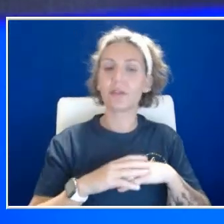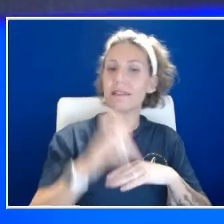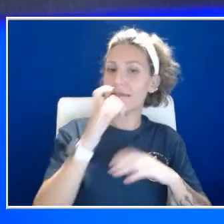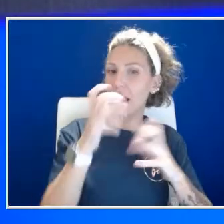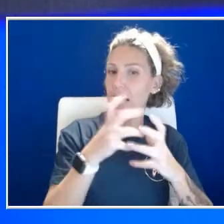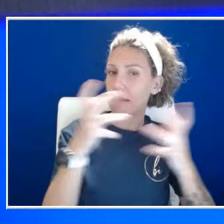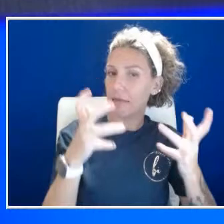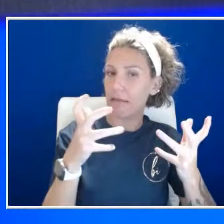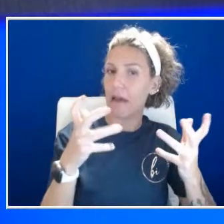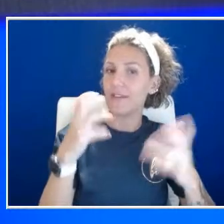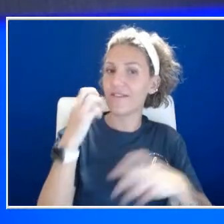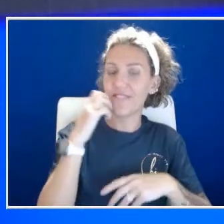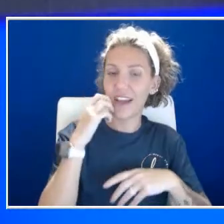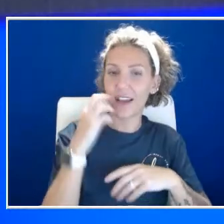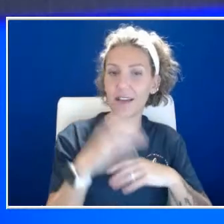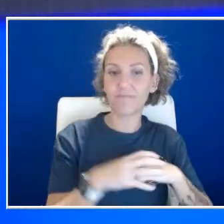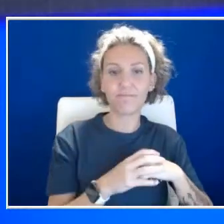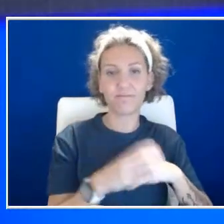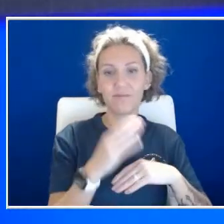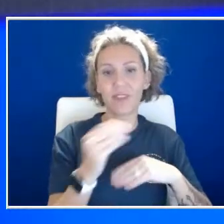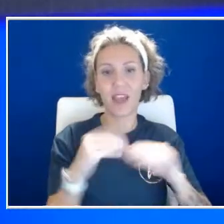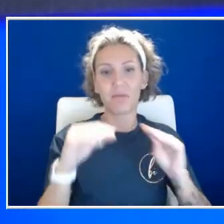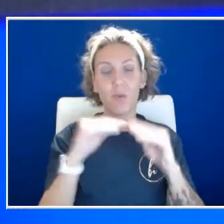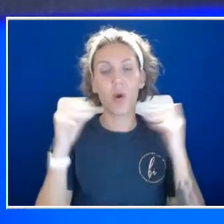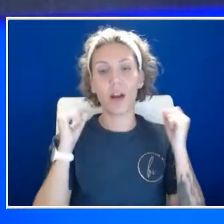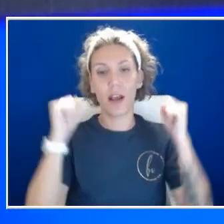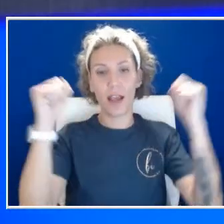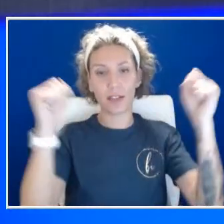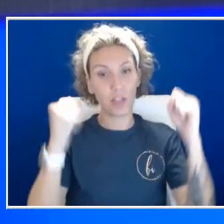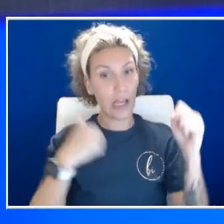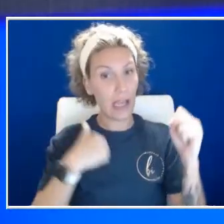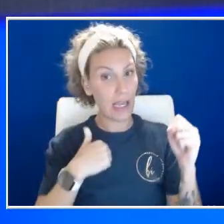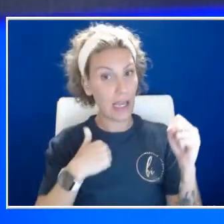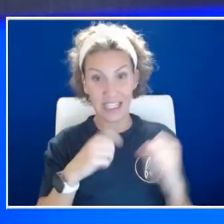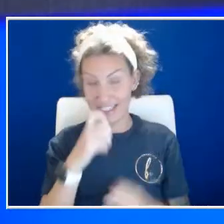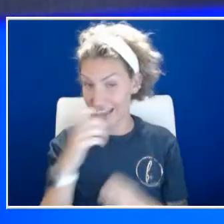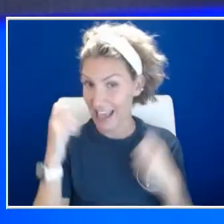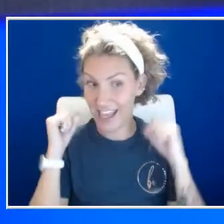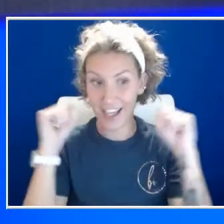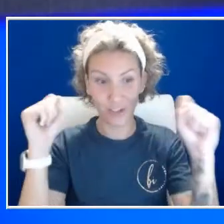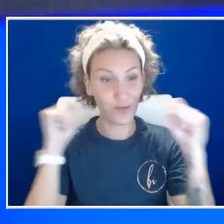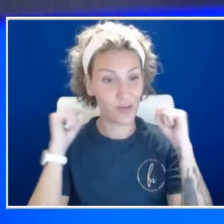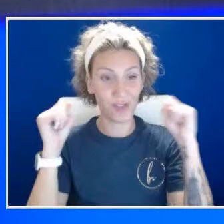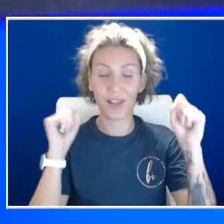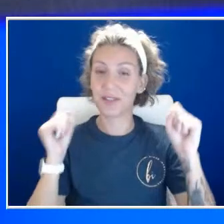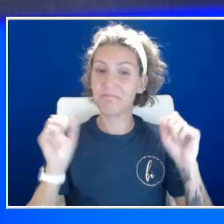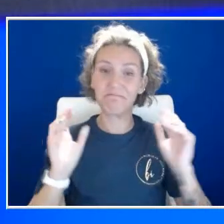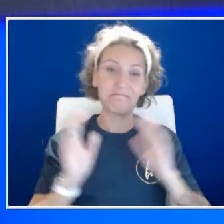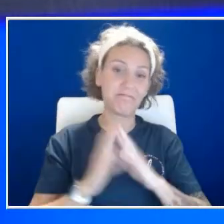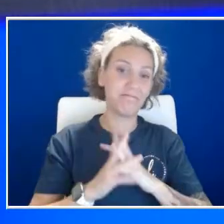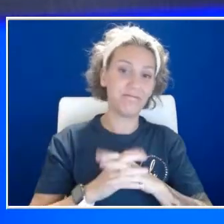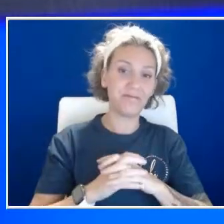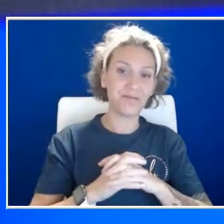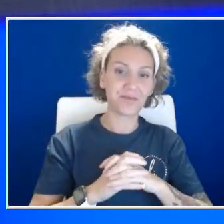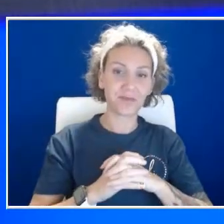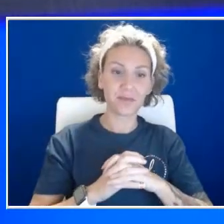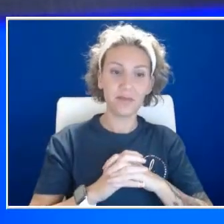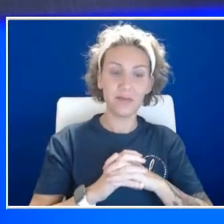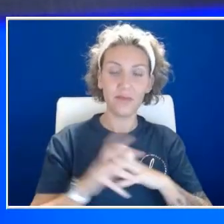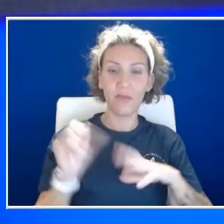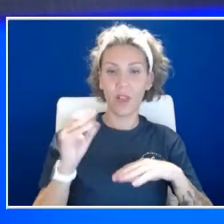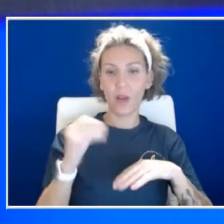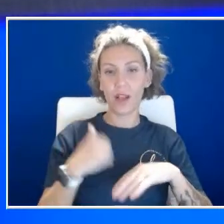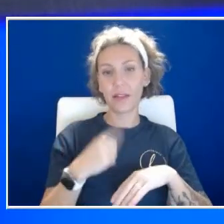and a little more exercise. I did not exercise. So I think those